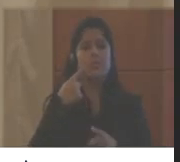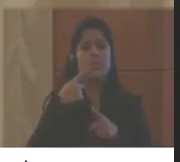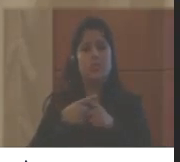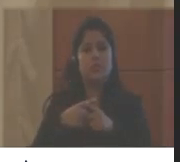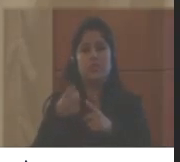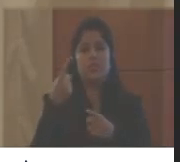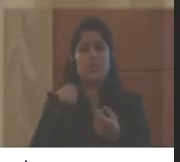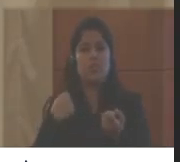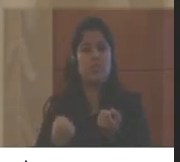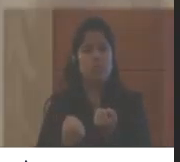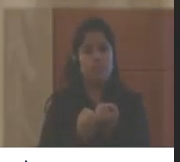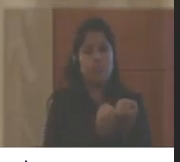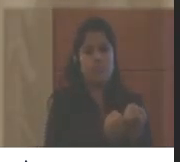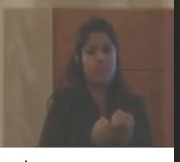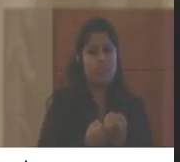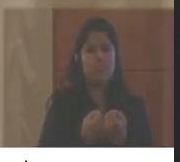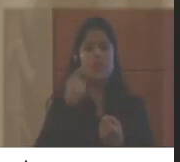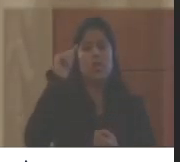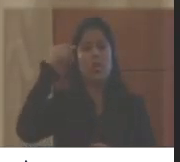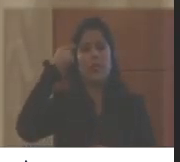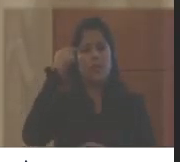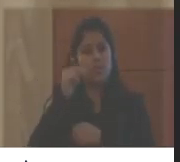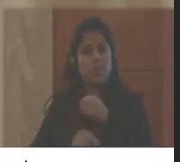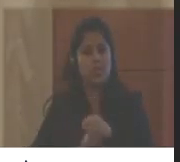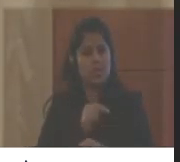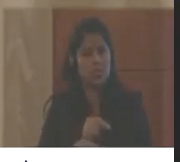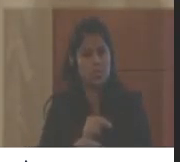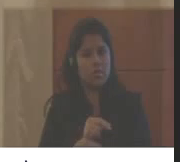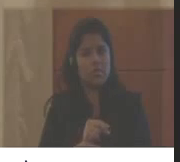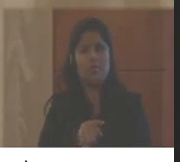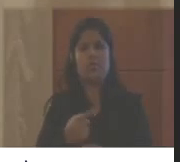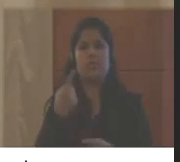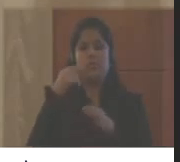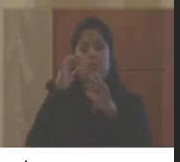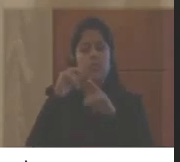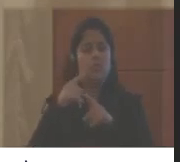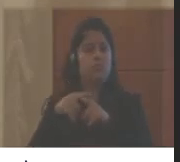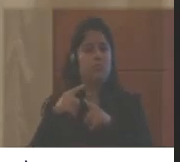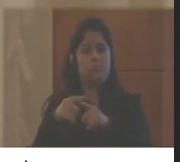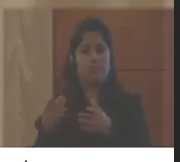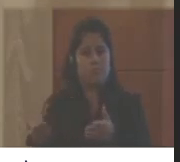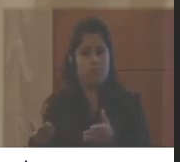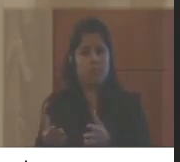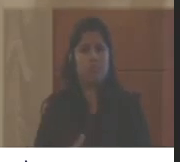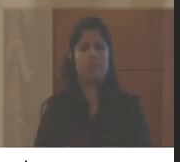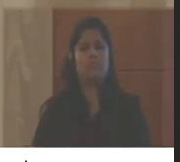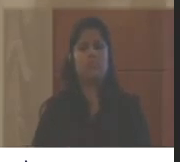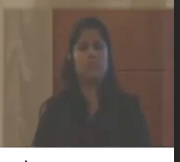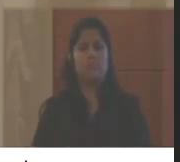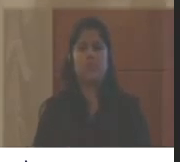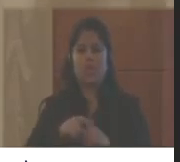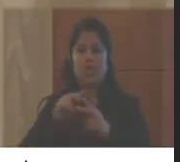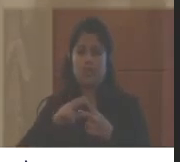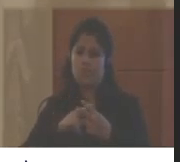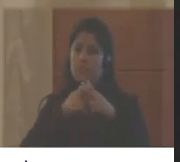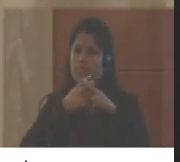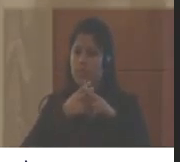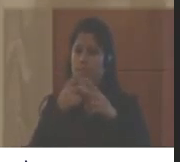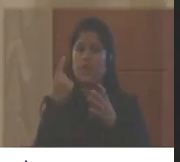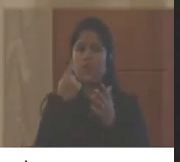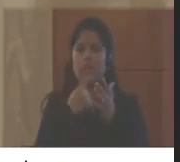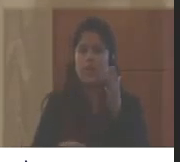today it's a great honor to know and a pride to know that most of one of the